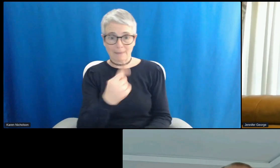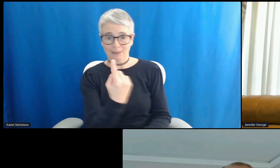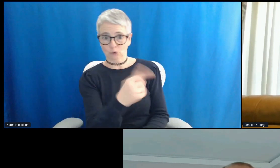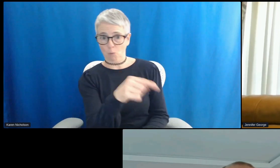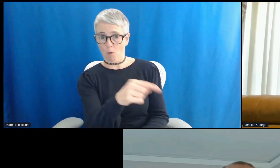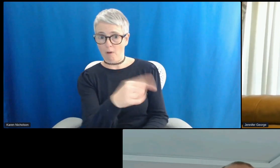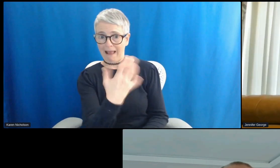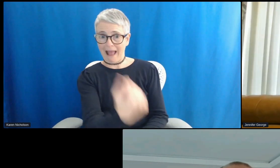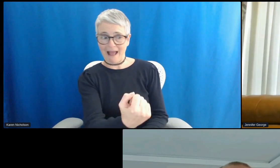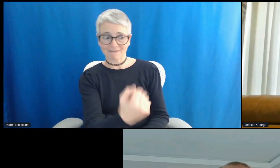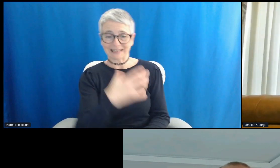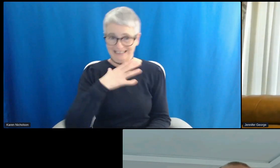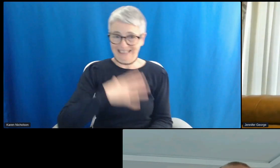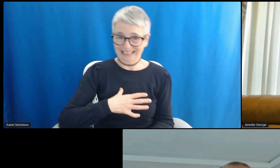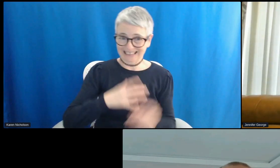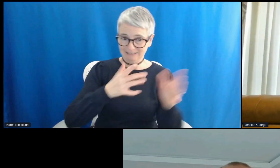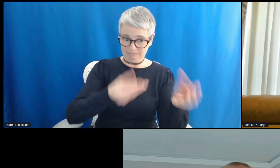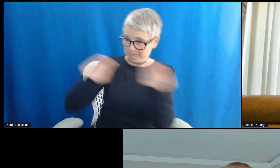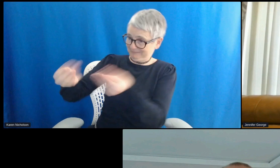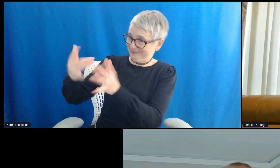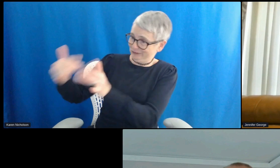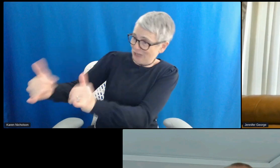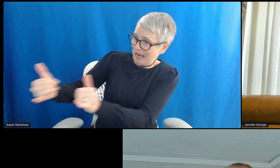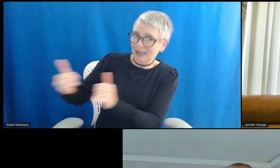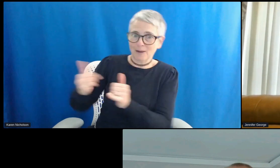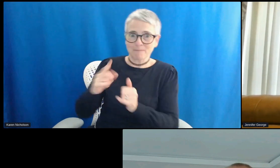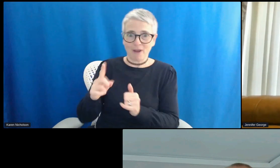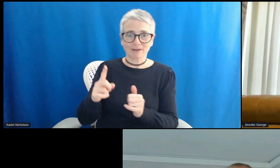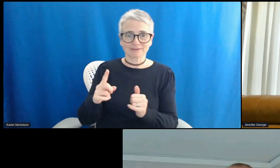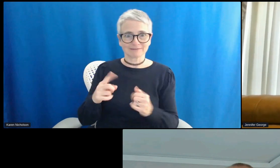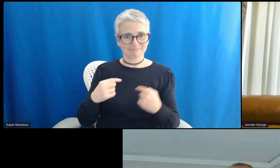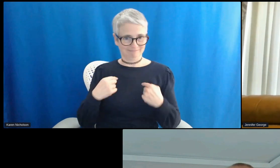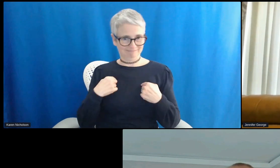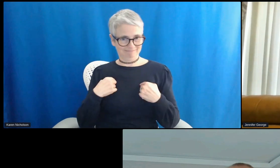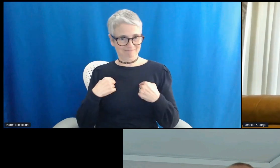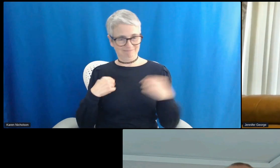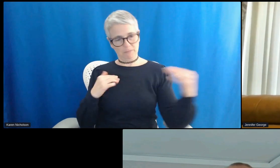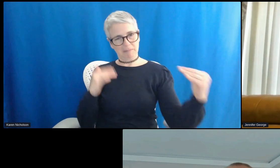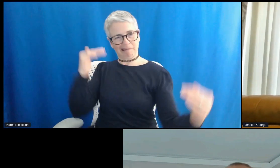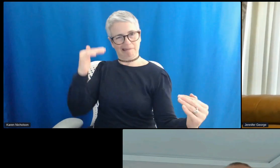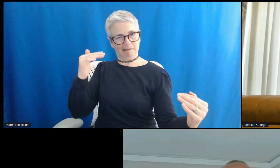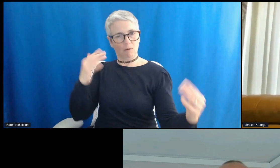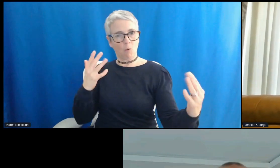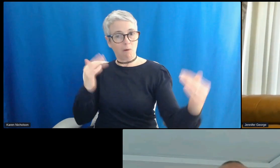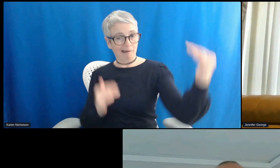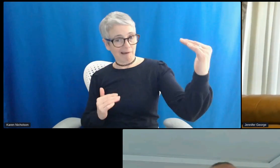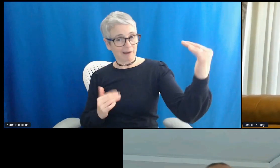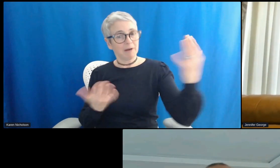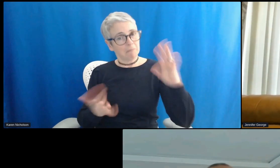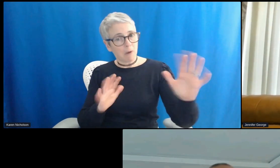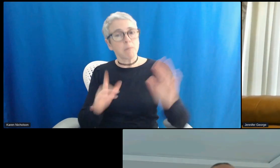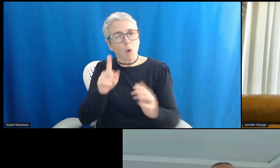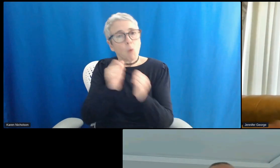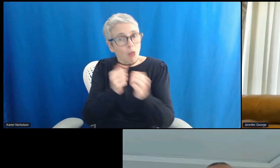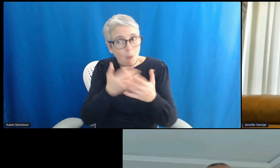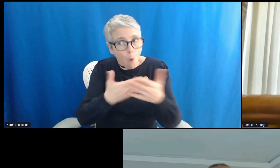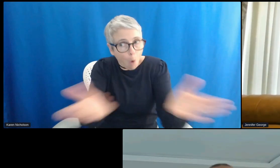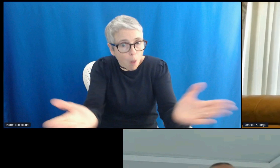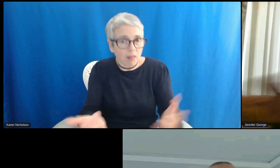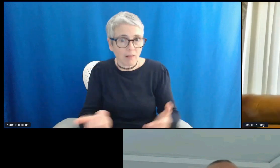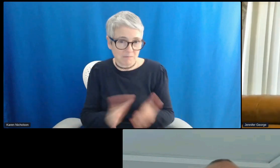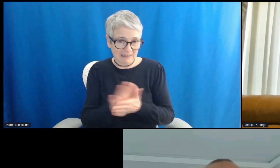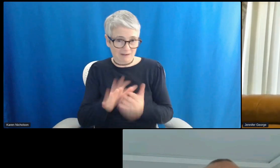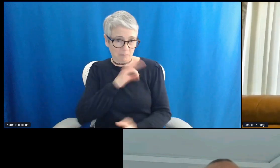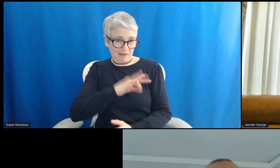do? And it's also helped our students with our staff speaking out more about their own lived experience. So we've kind of benefited